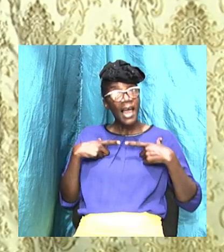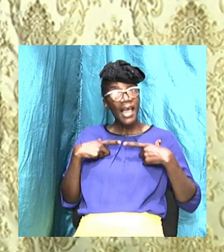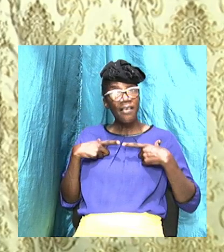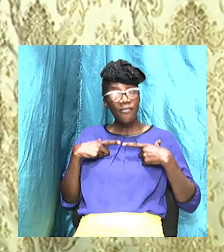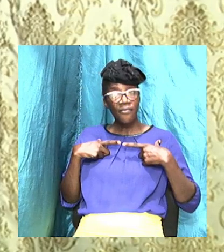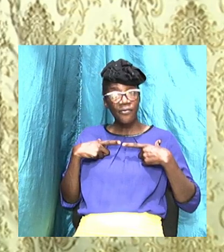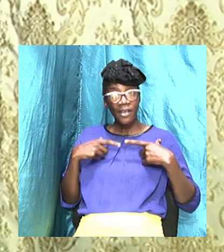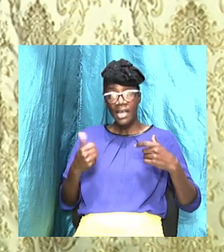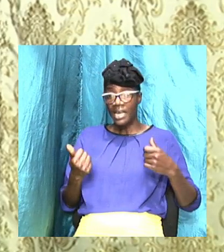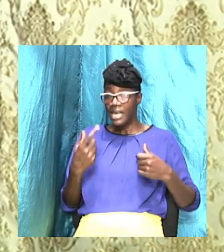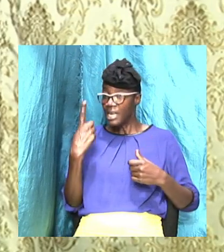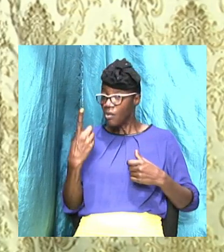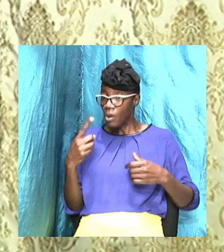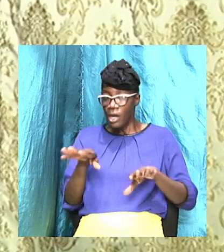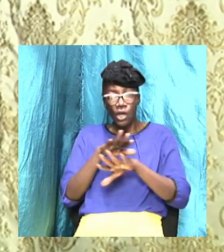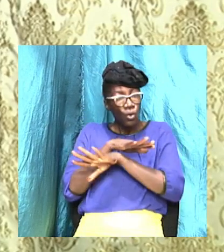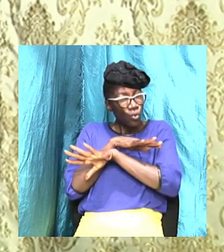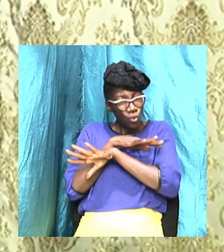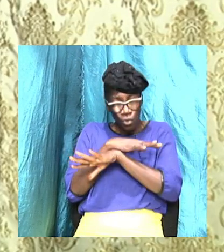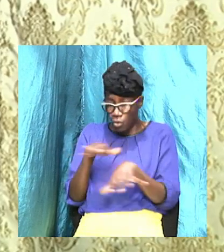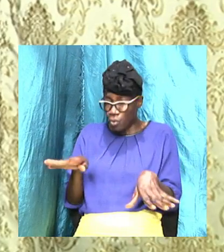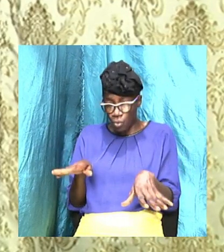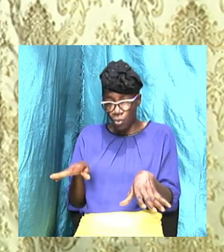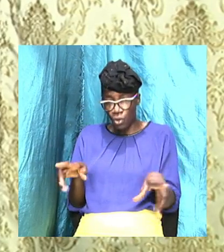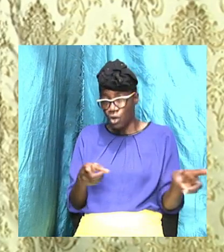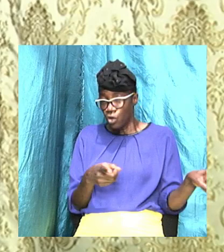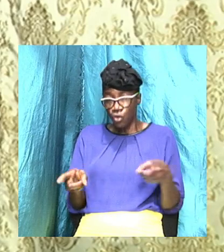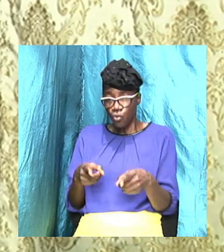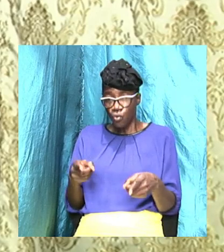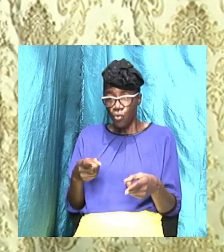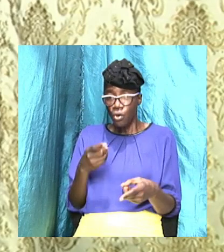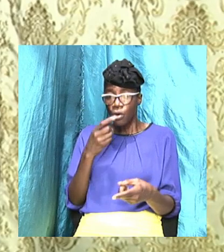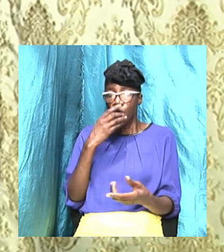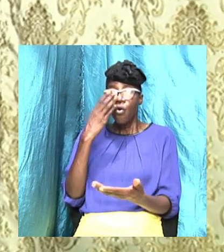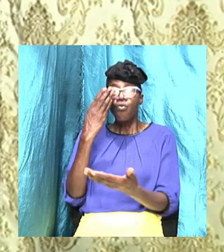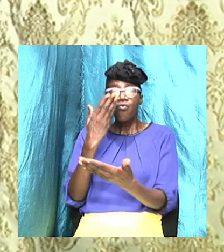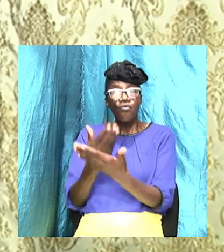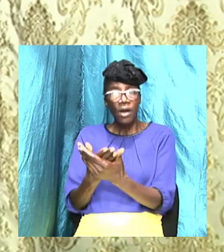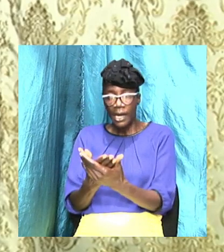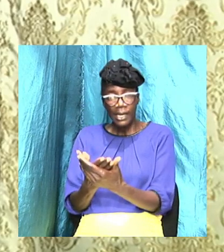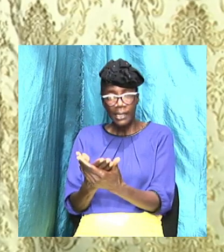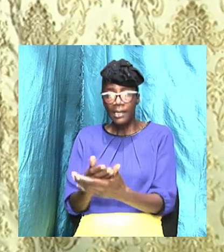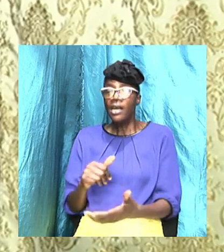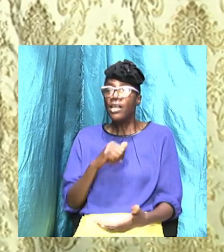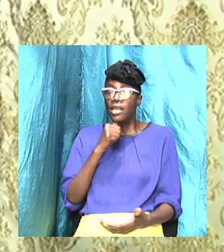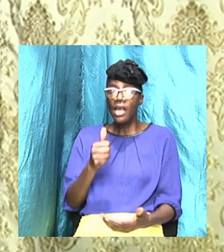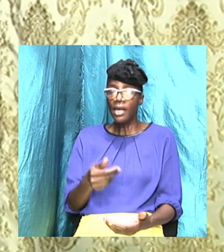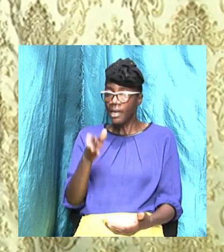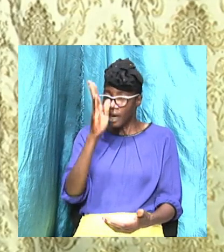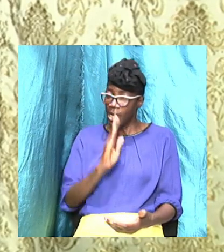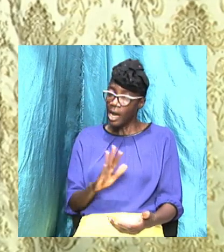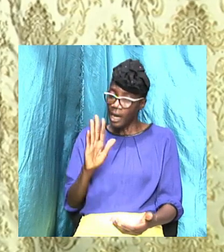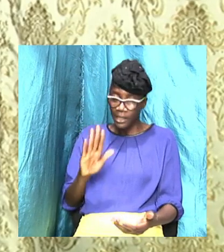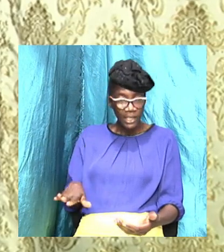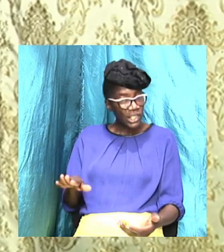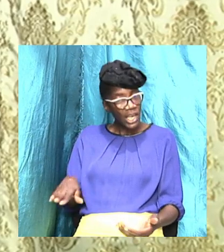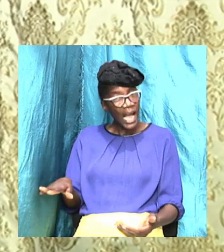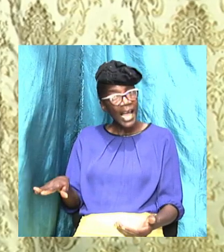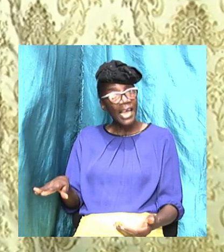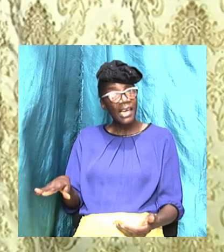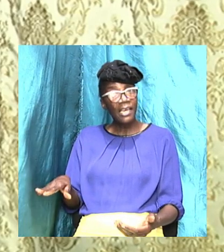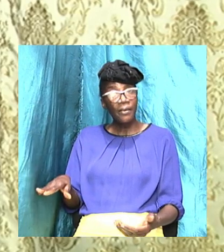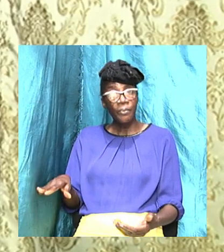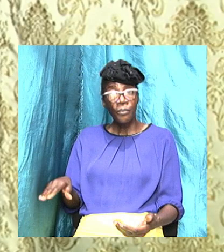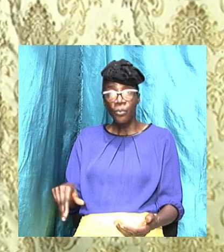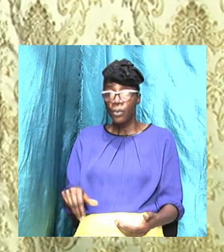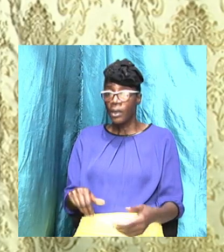And so anyone who does not do what is right is not God's child, nor is anyone who